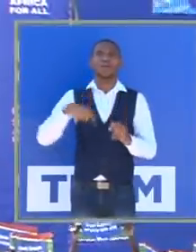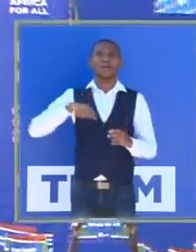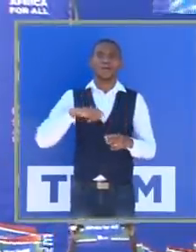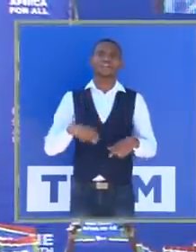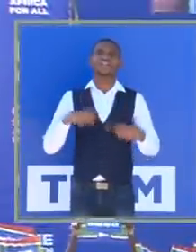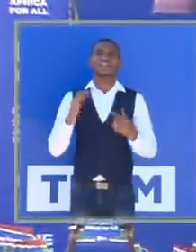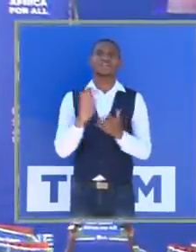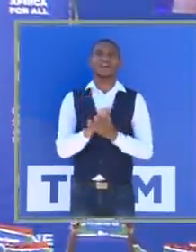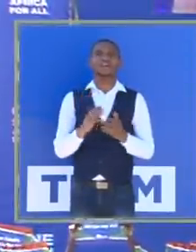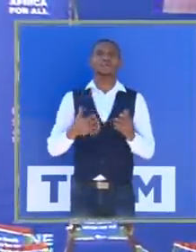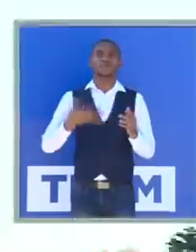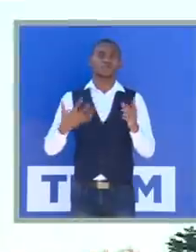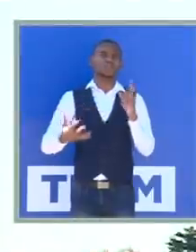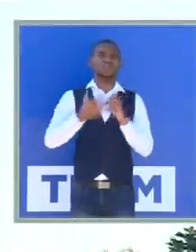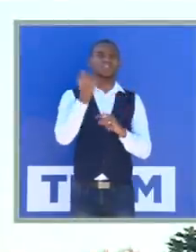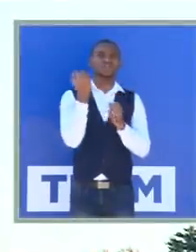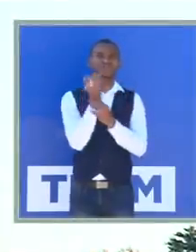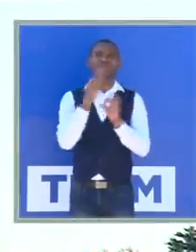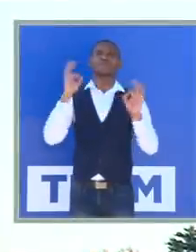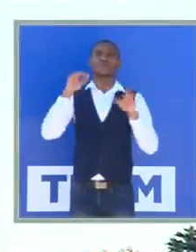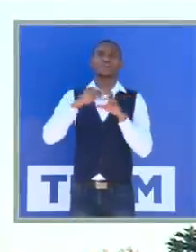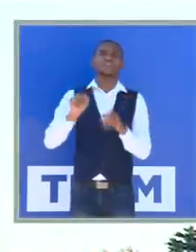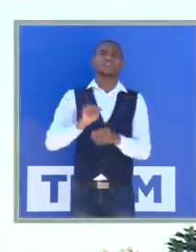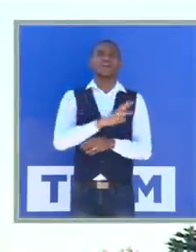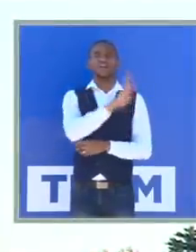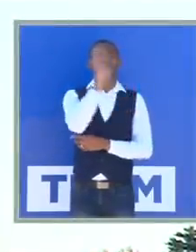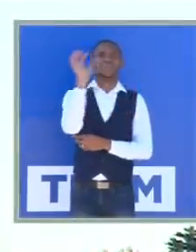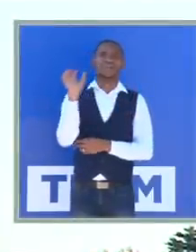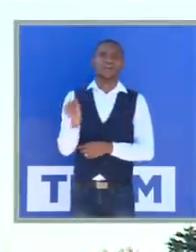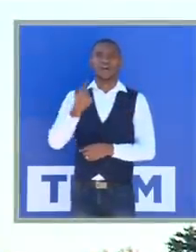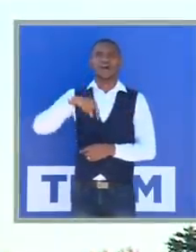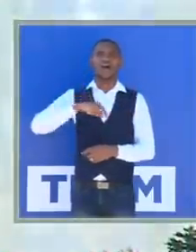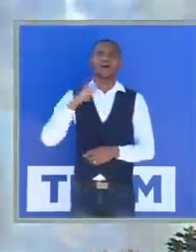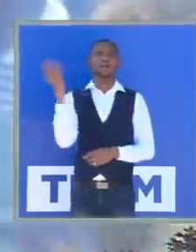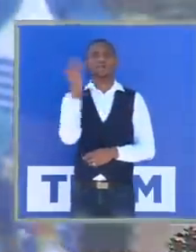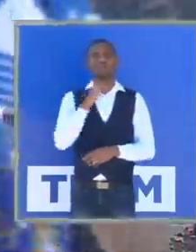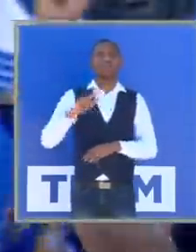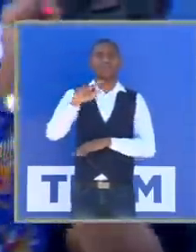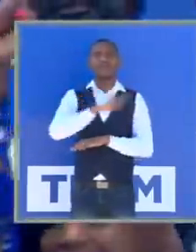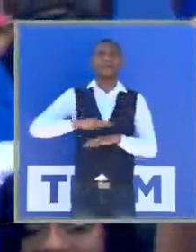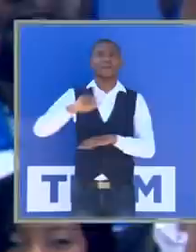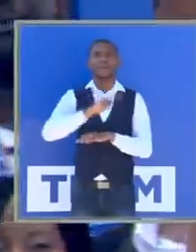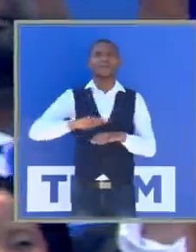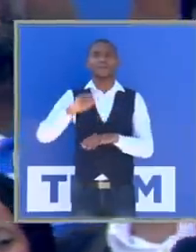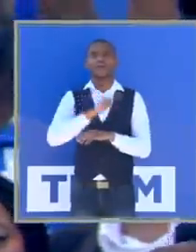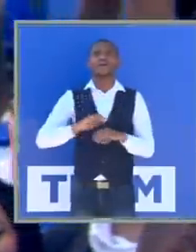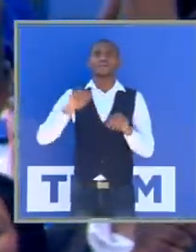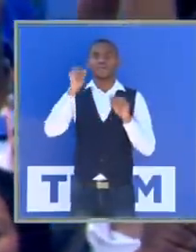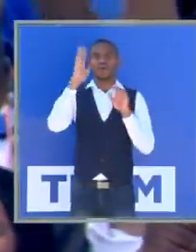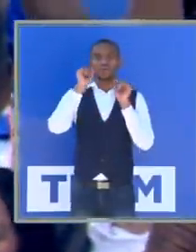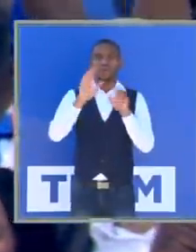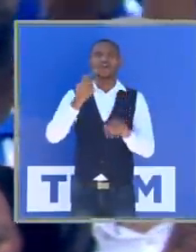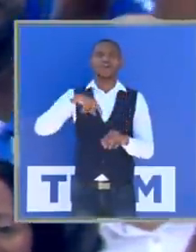and strive for freedom in South Africa, our beautiful land. Amurena,